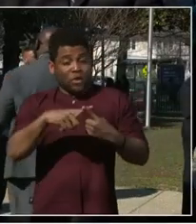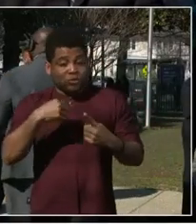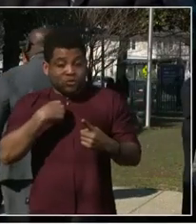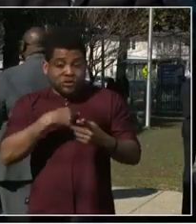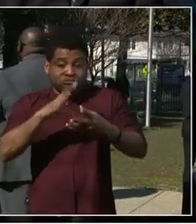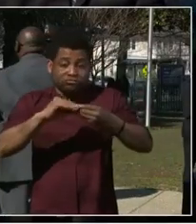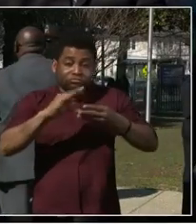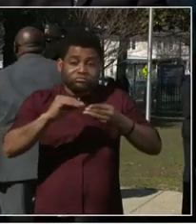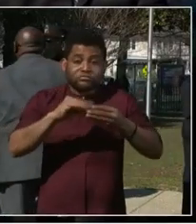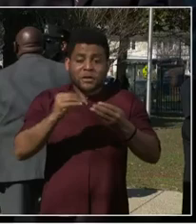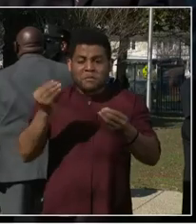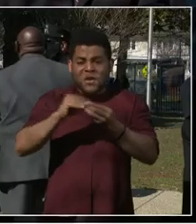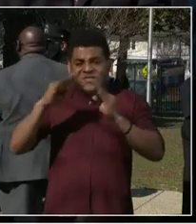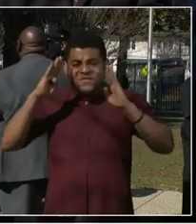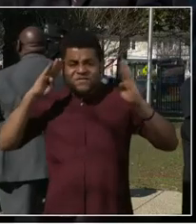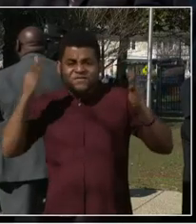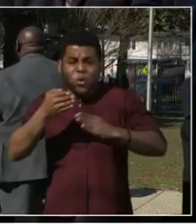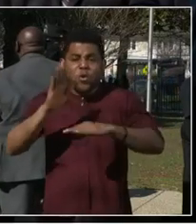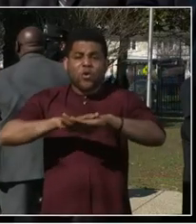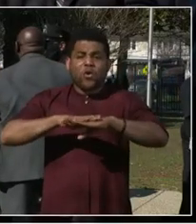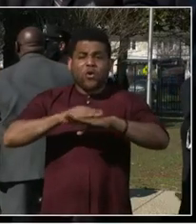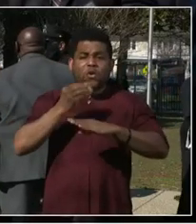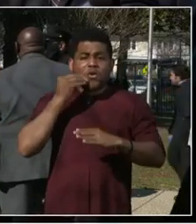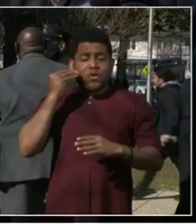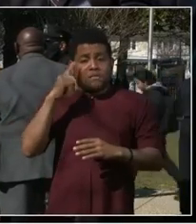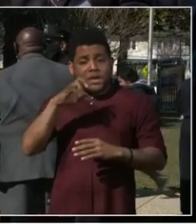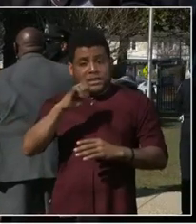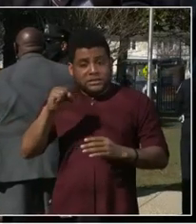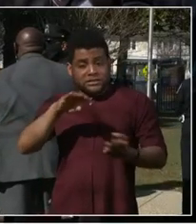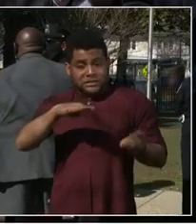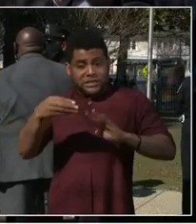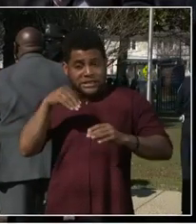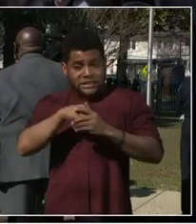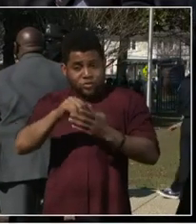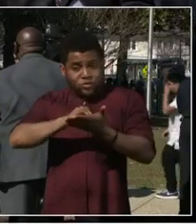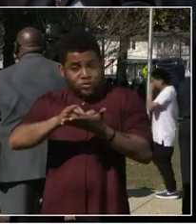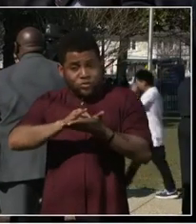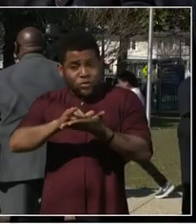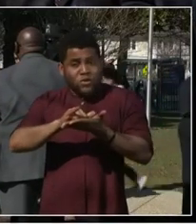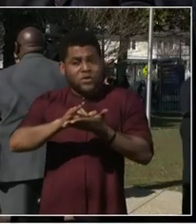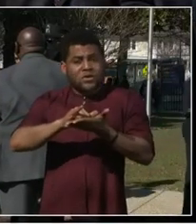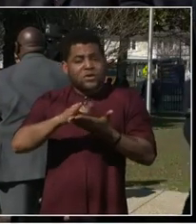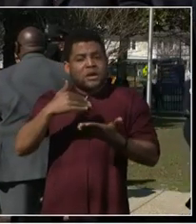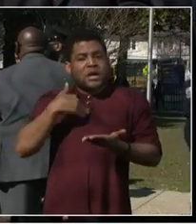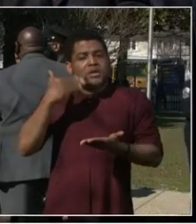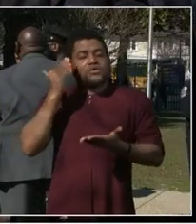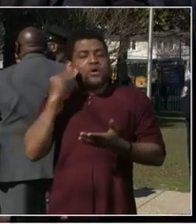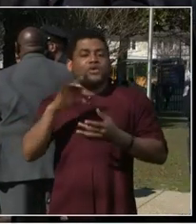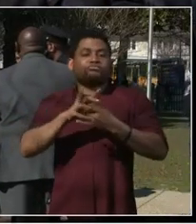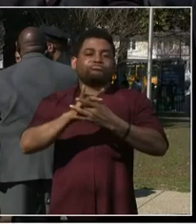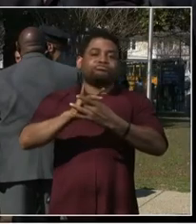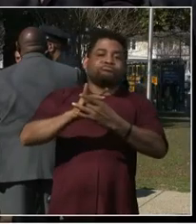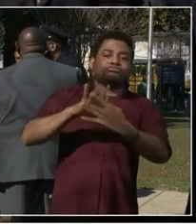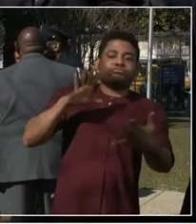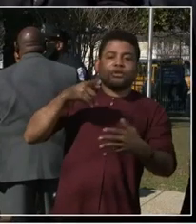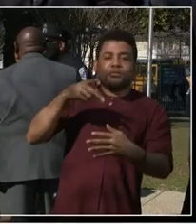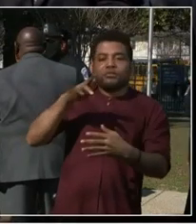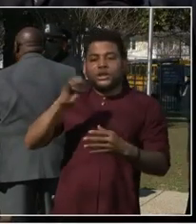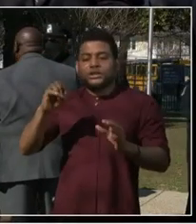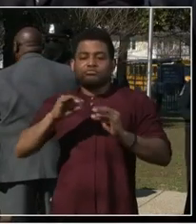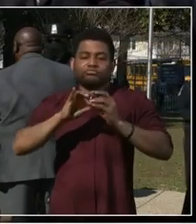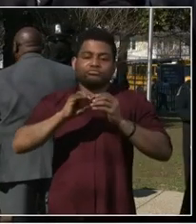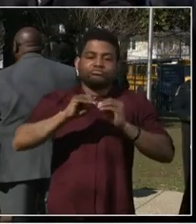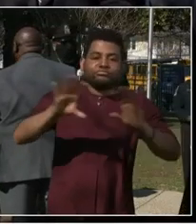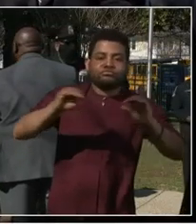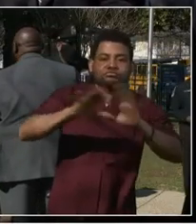the homeless deaths in New York originally. I know you put out press releases, but some people I interviewed who